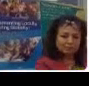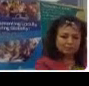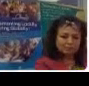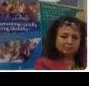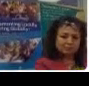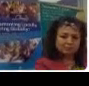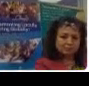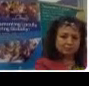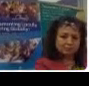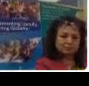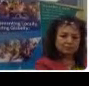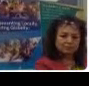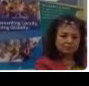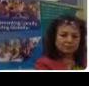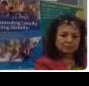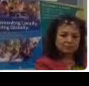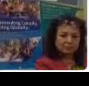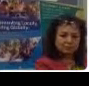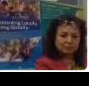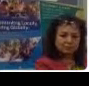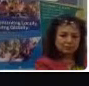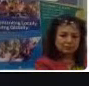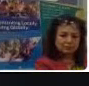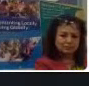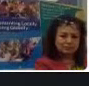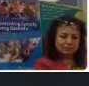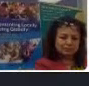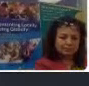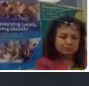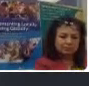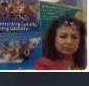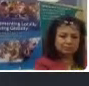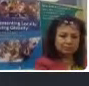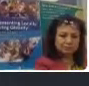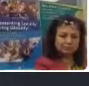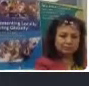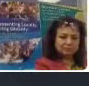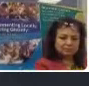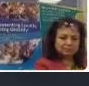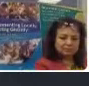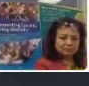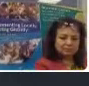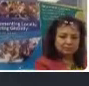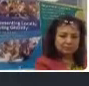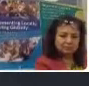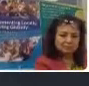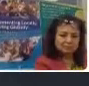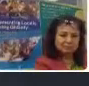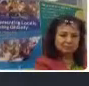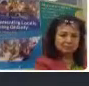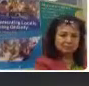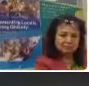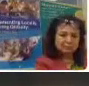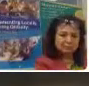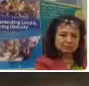cycle implementation of United Nations Security Council Resolution 1325 is not possible. As a